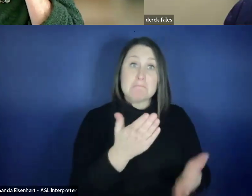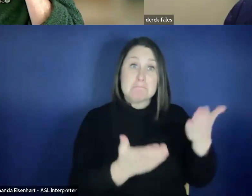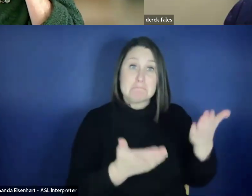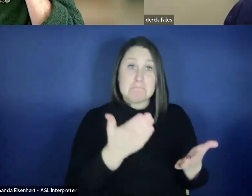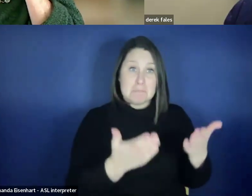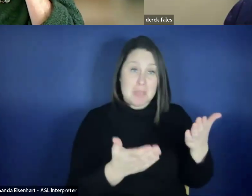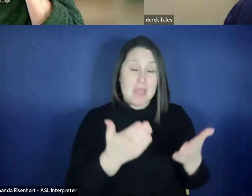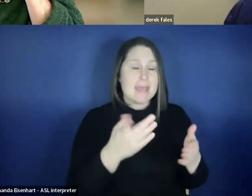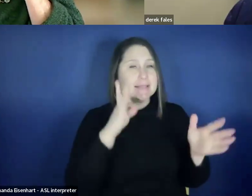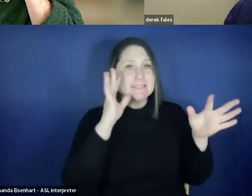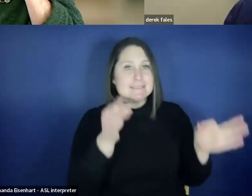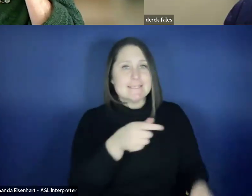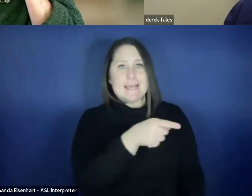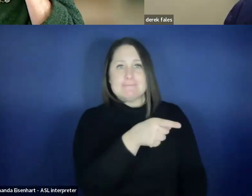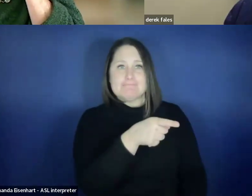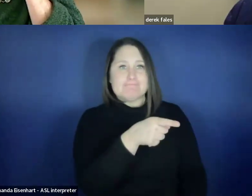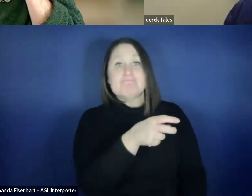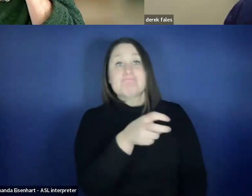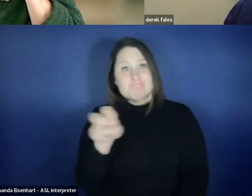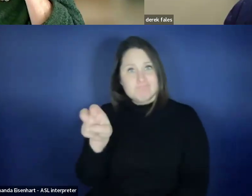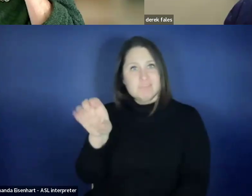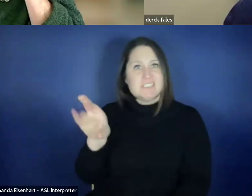a CRC.